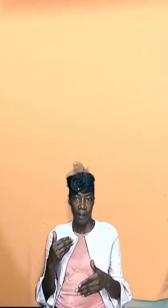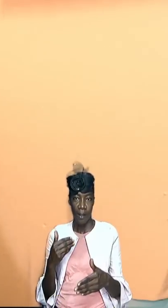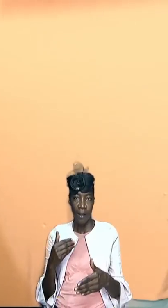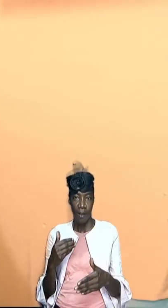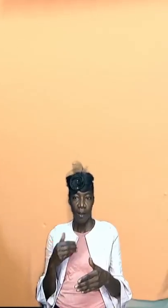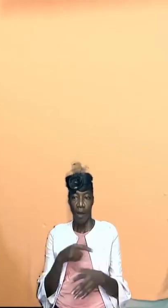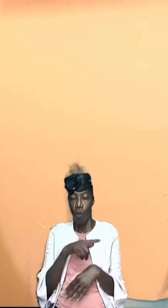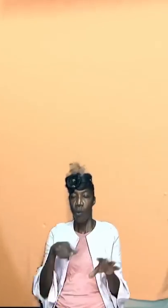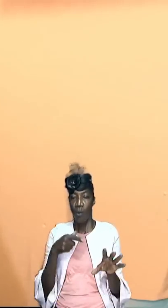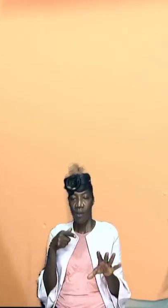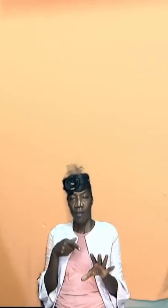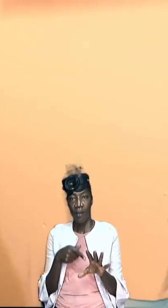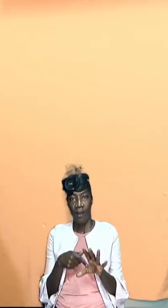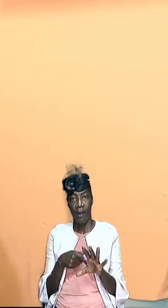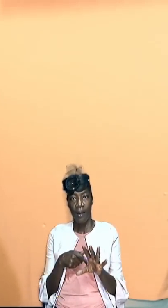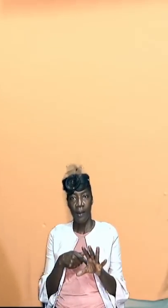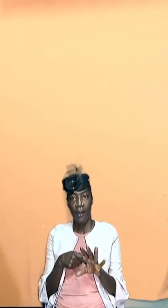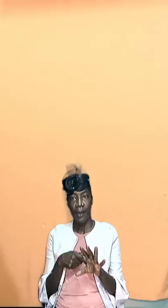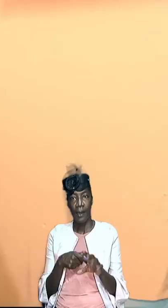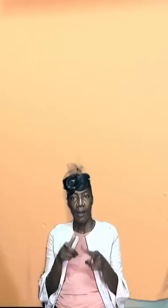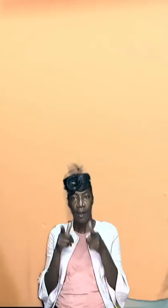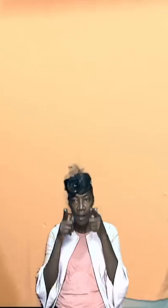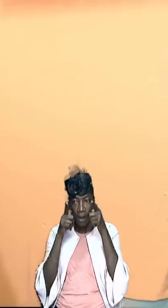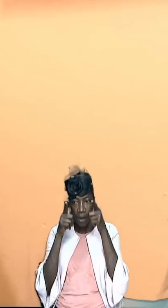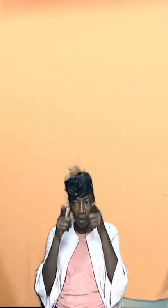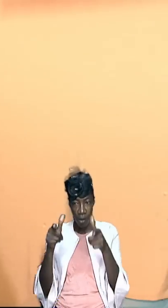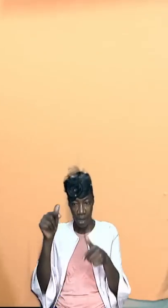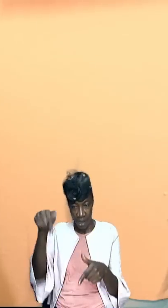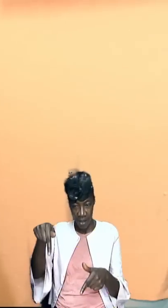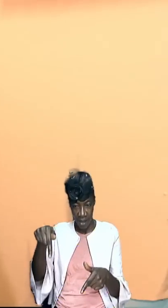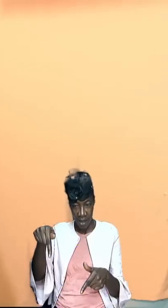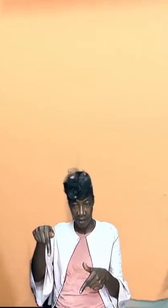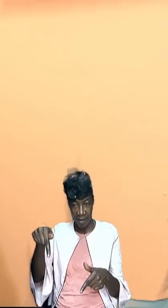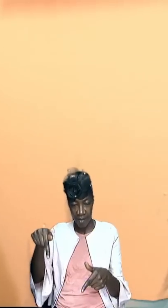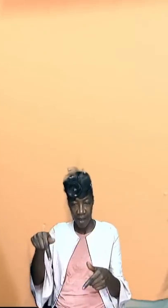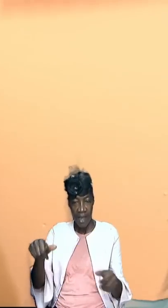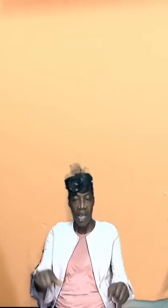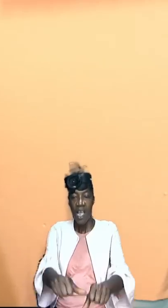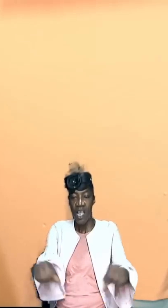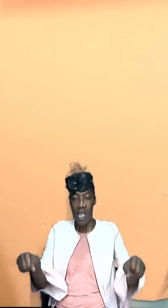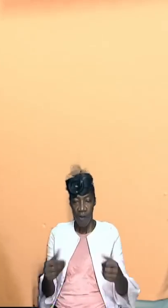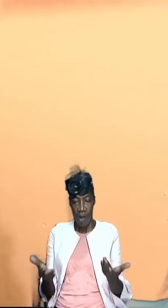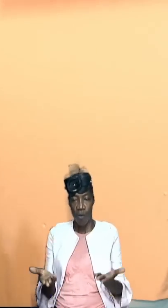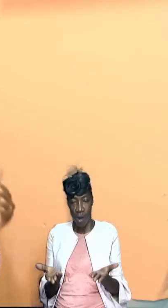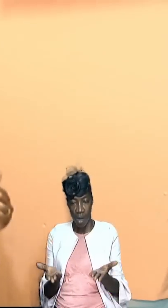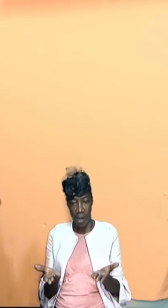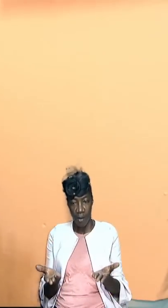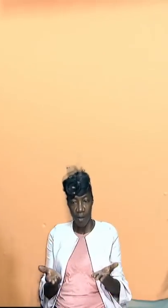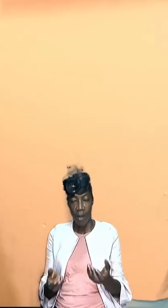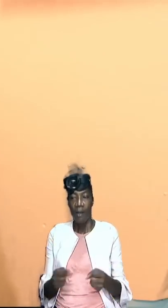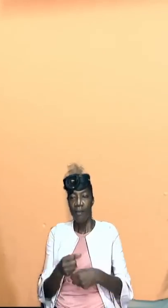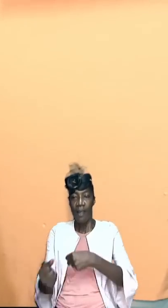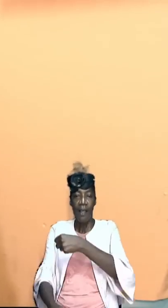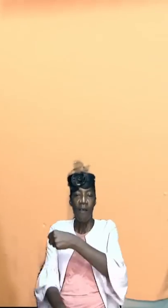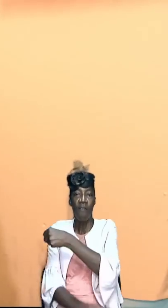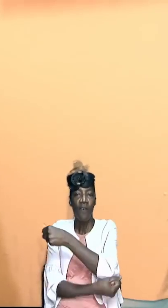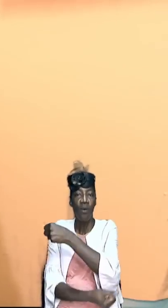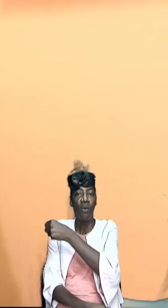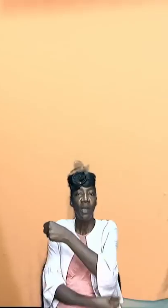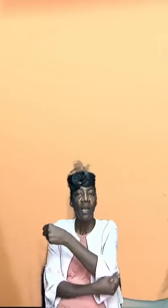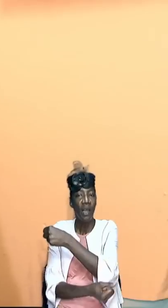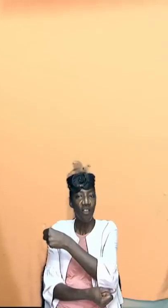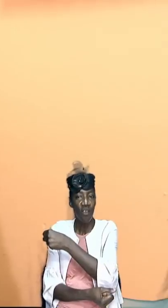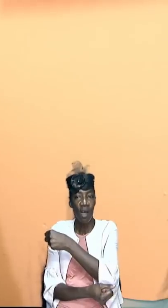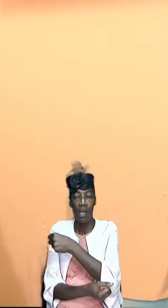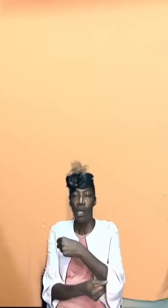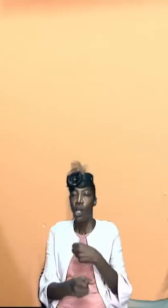we started to look into this particular area, we wanted to set a foundation. We wanted to